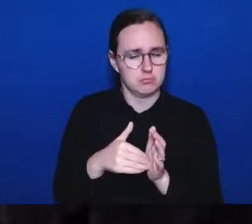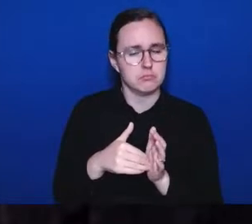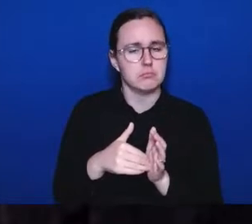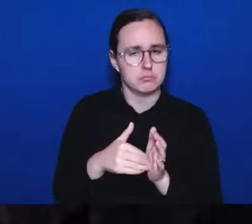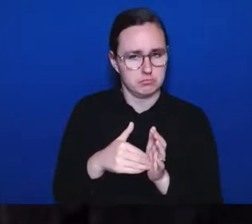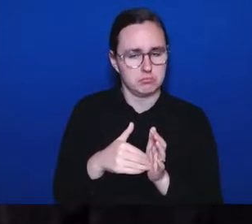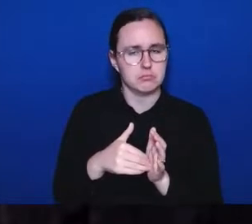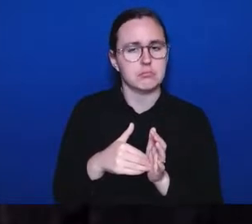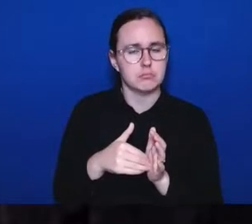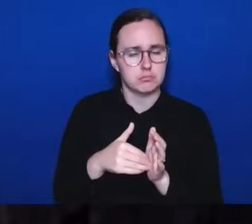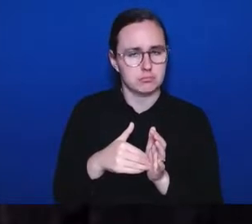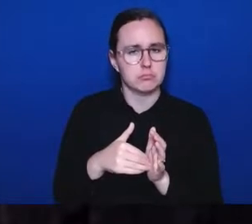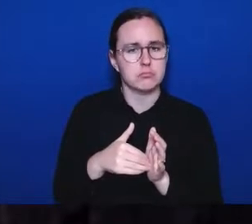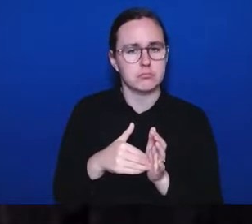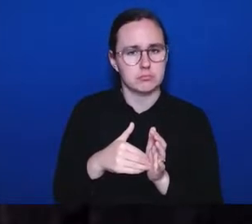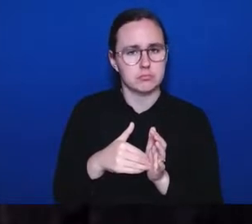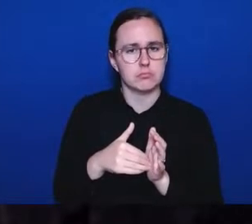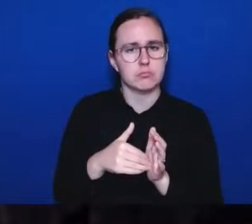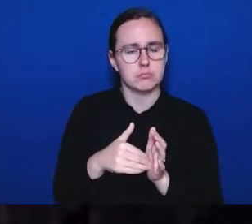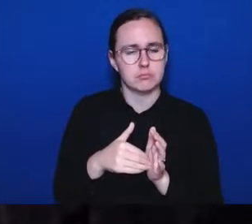that